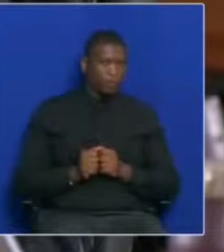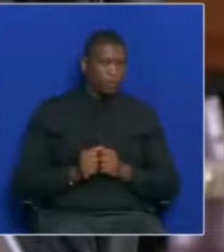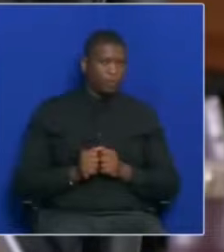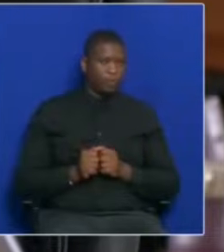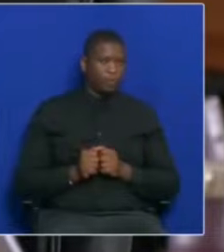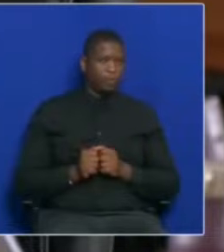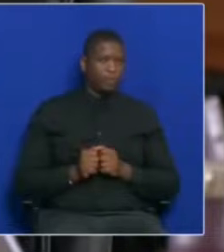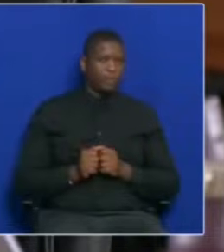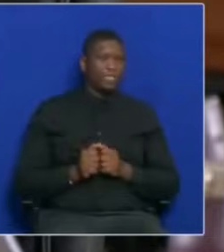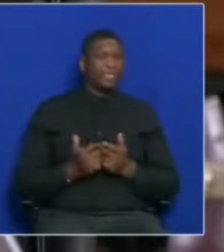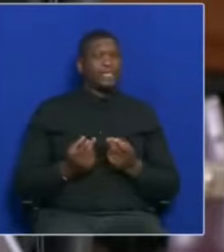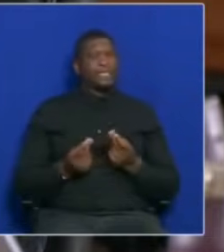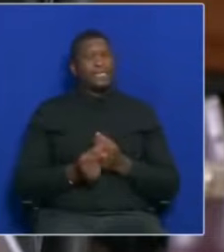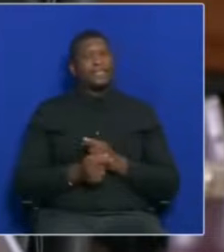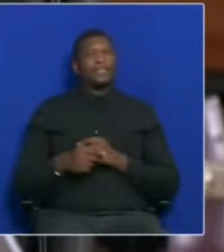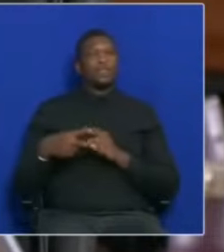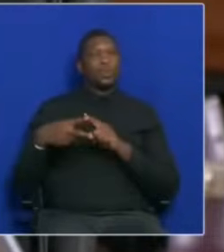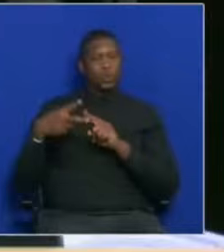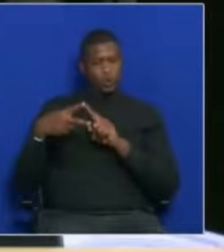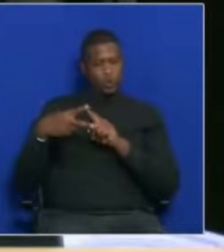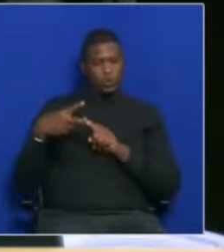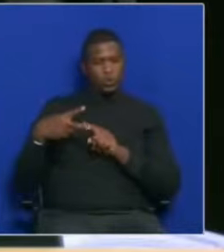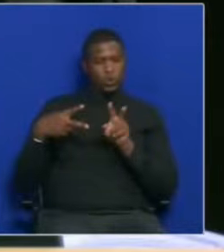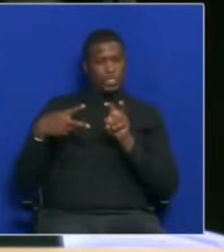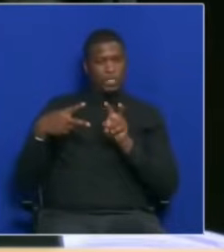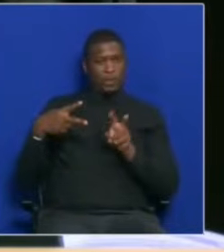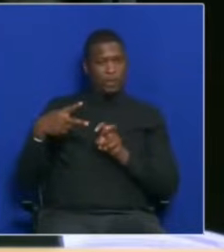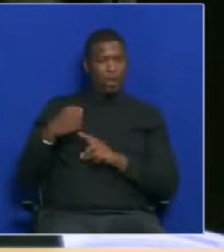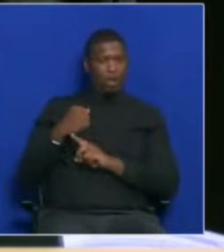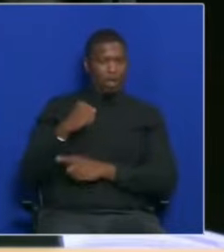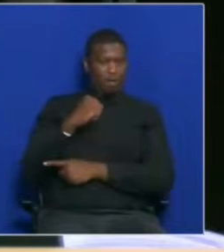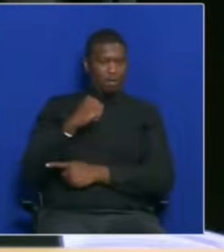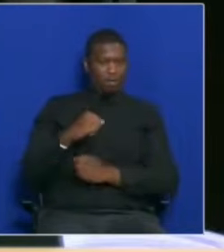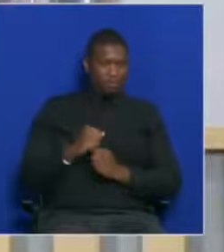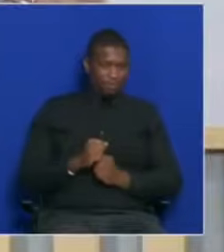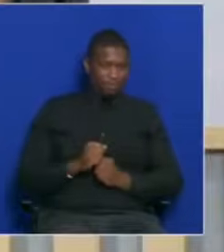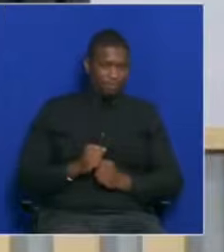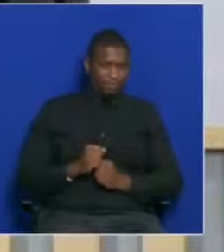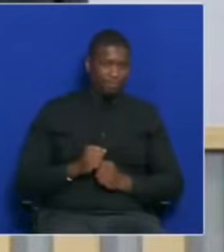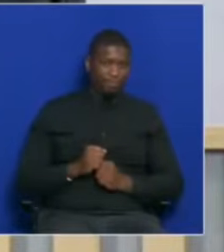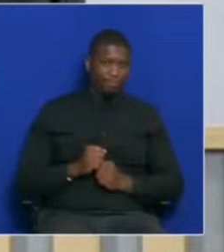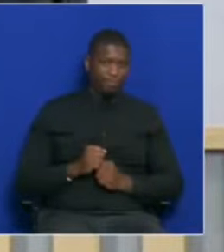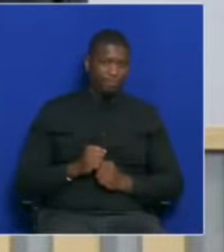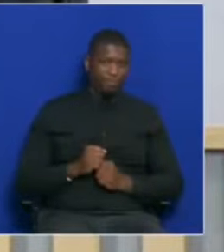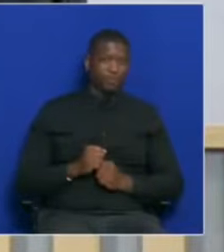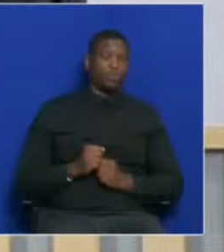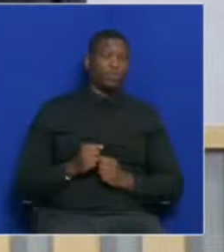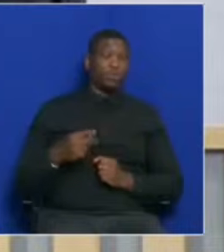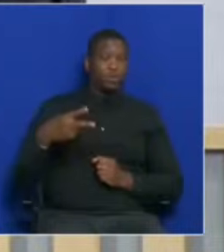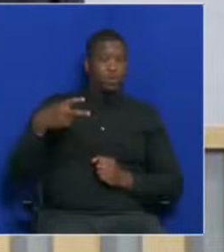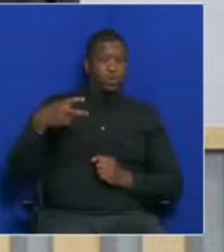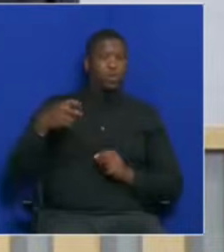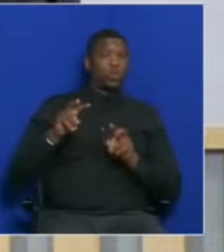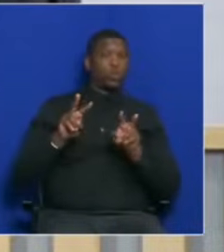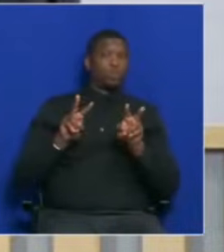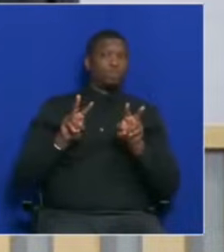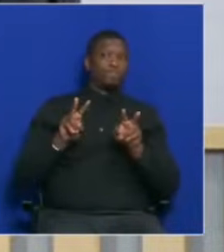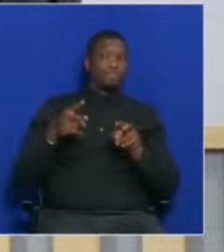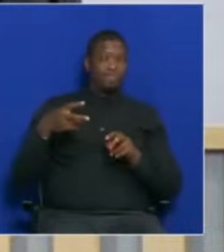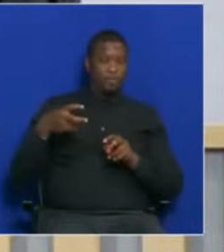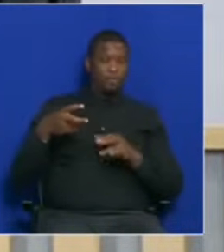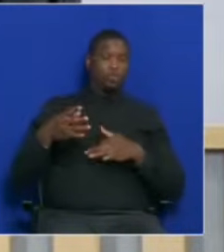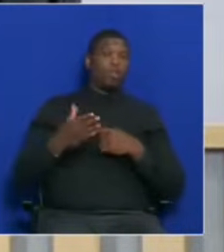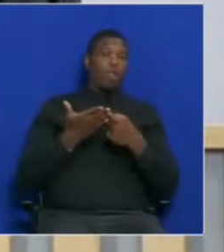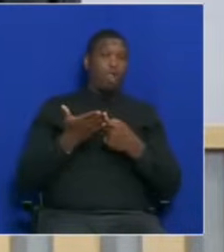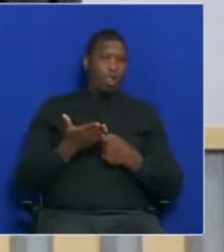two last issues. My apologies. Two issues that I'll canvass with you,